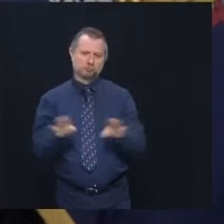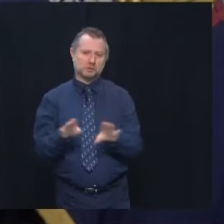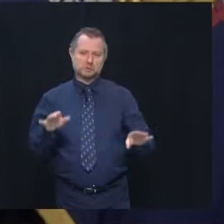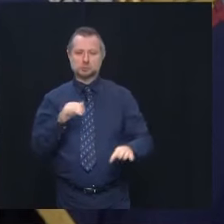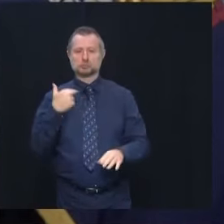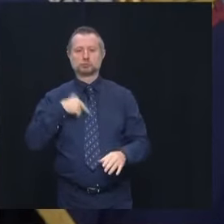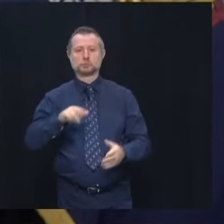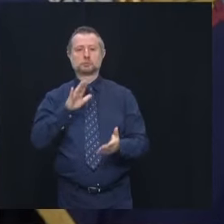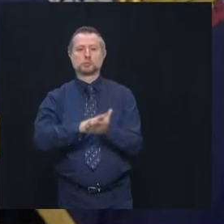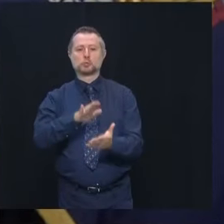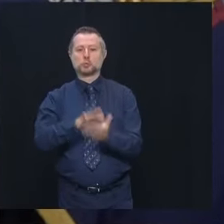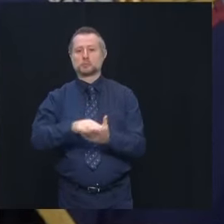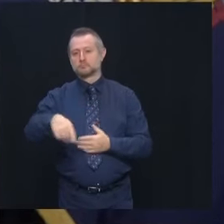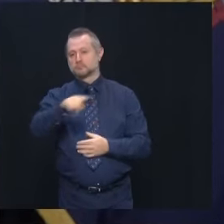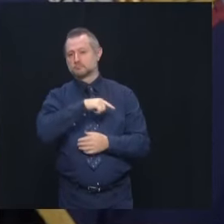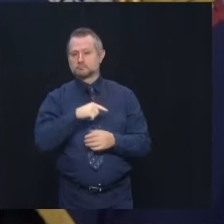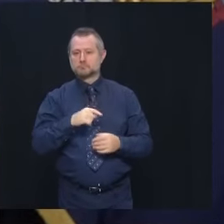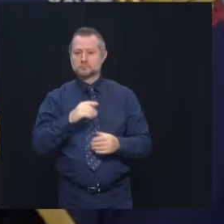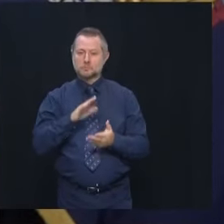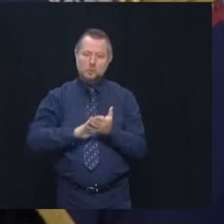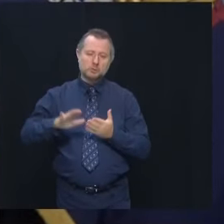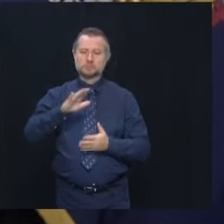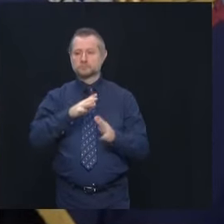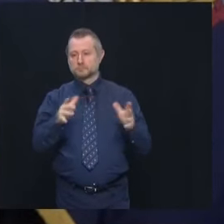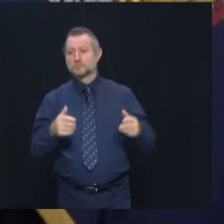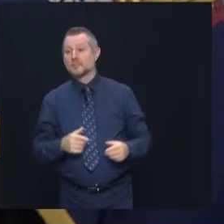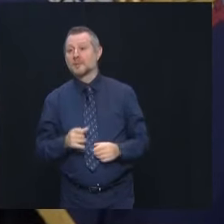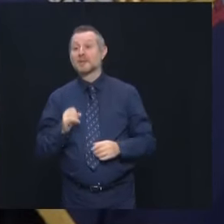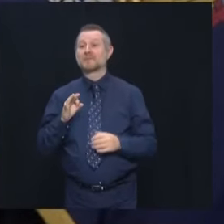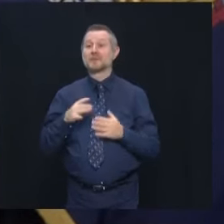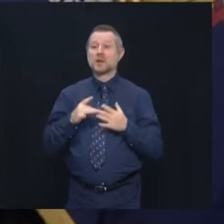institutions, period. If they agree,